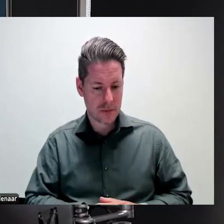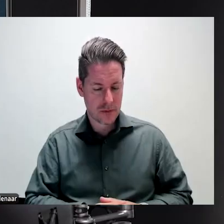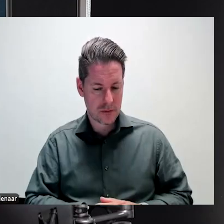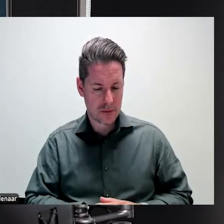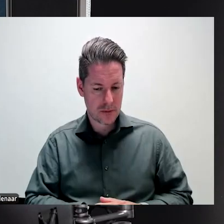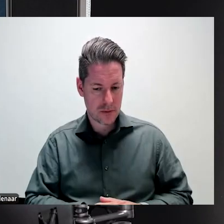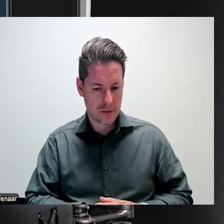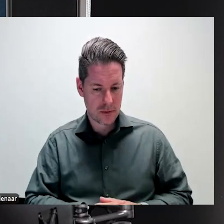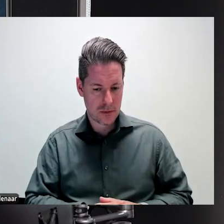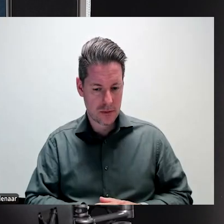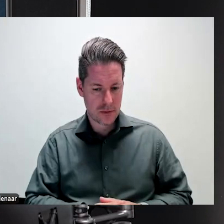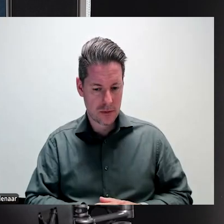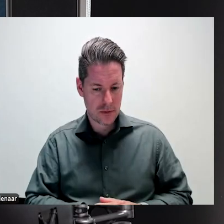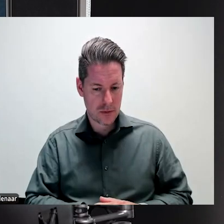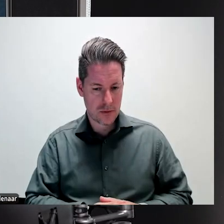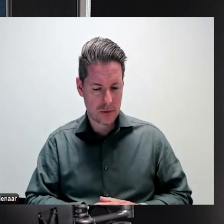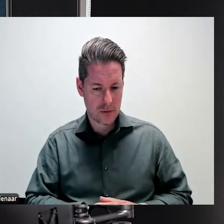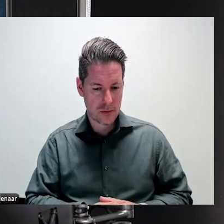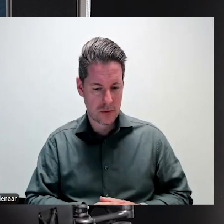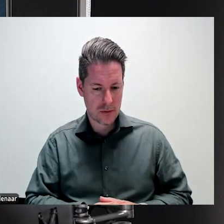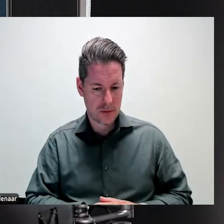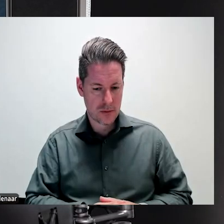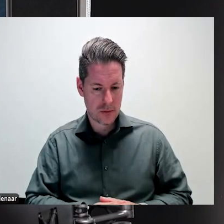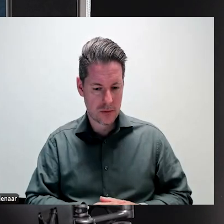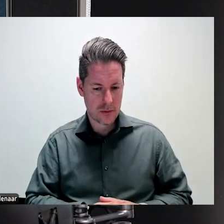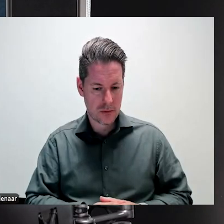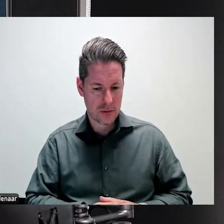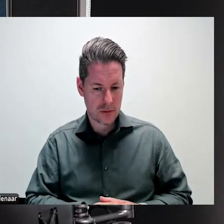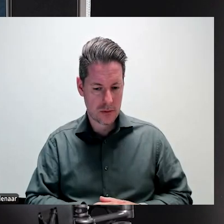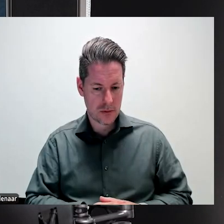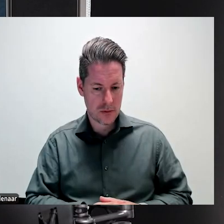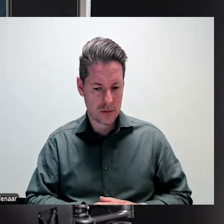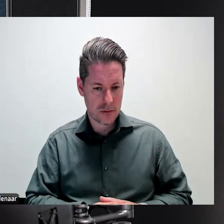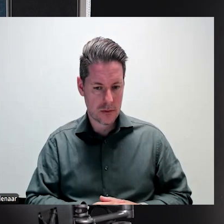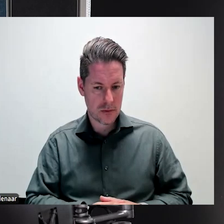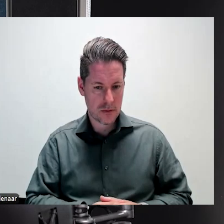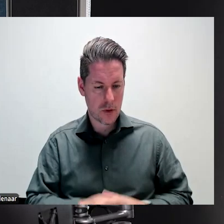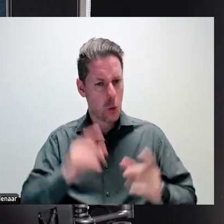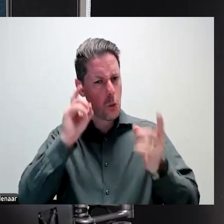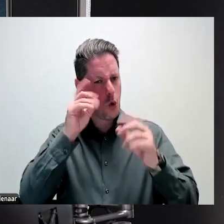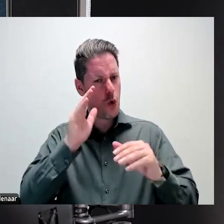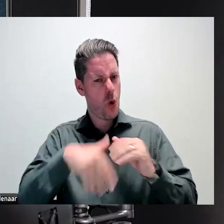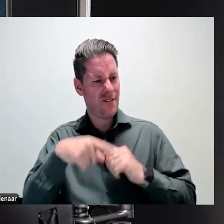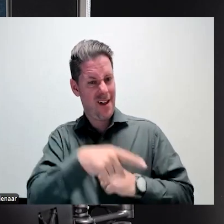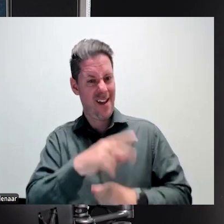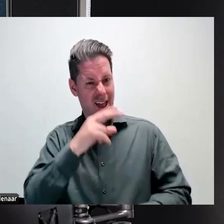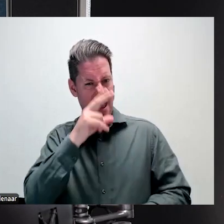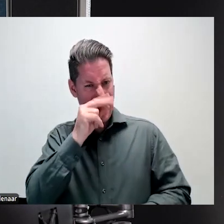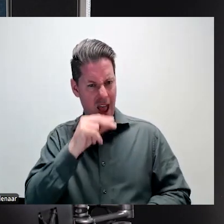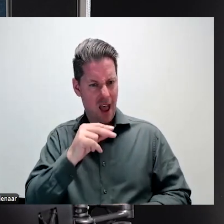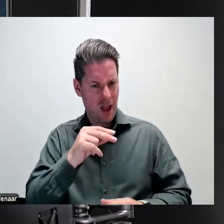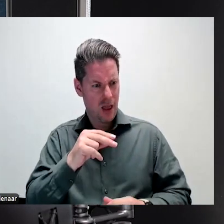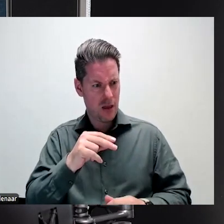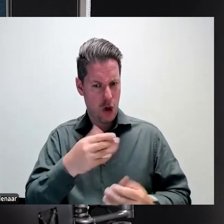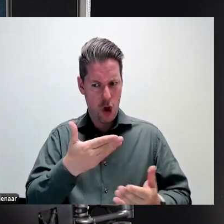the way the young vessel would move around on the mine site, which was very